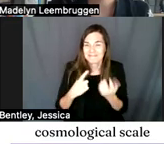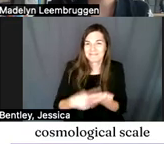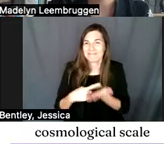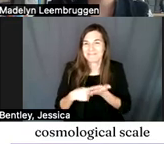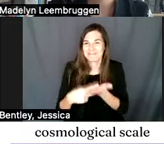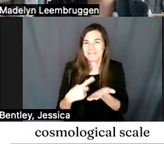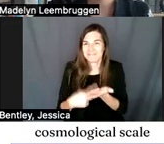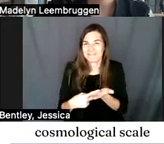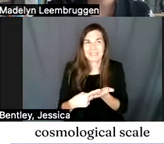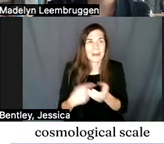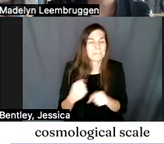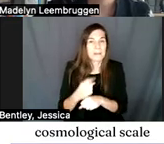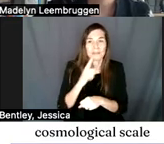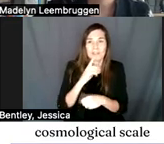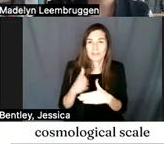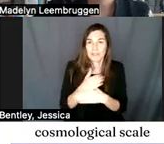screen share